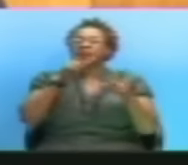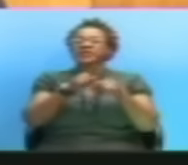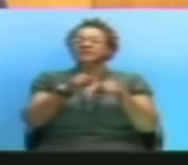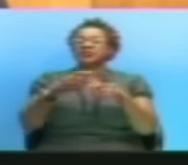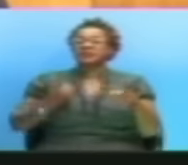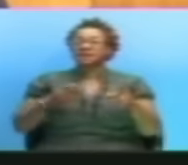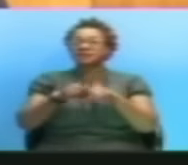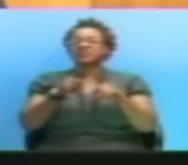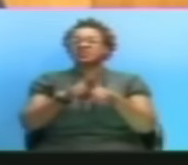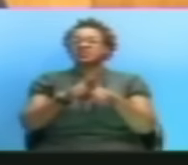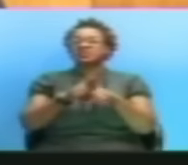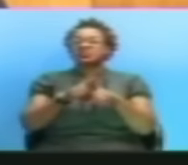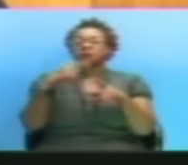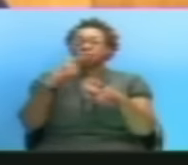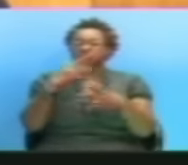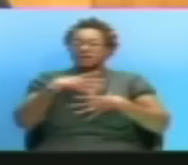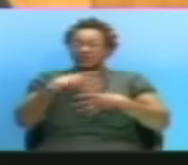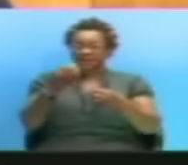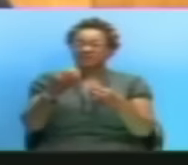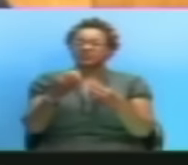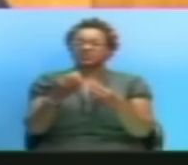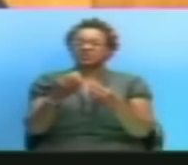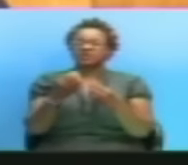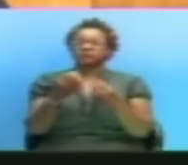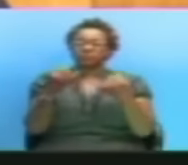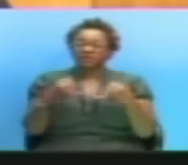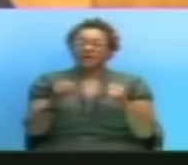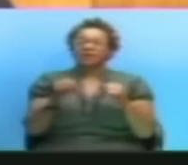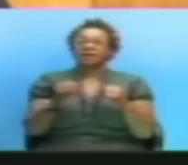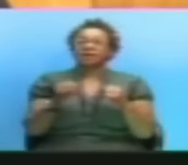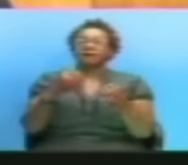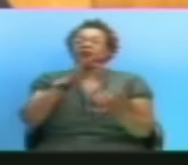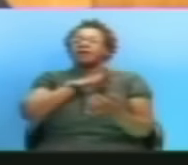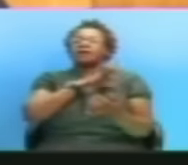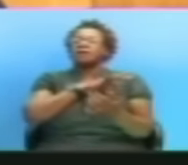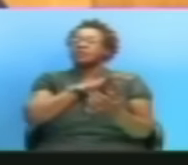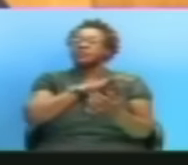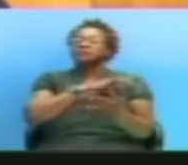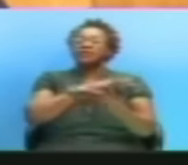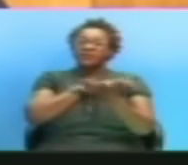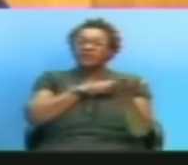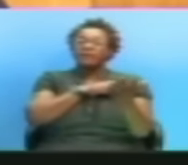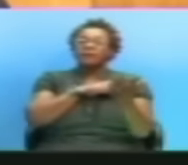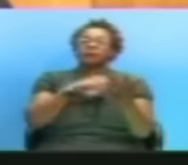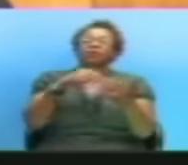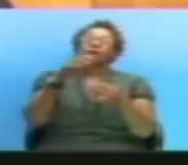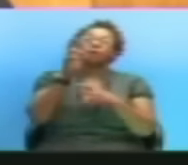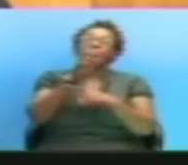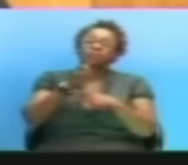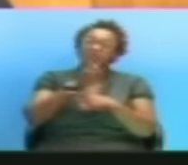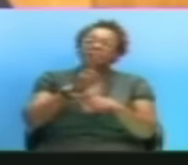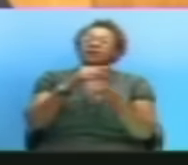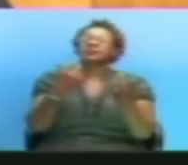who are whose interest is to make a living from the neighboring estates, Umoja, Huruma,